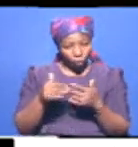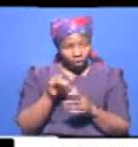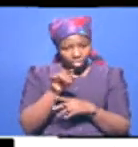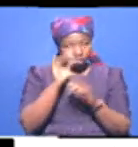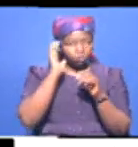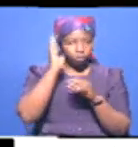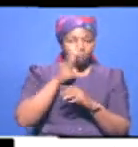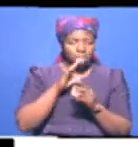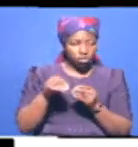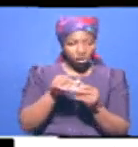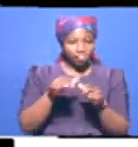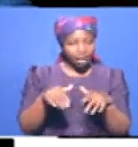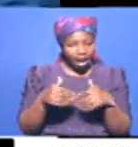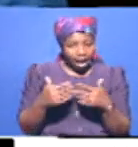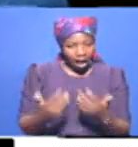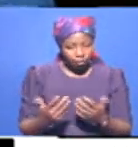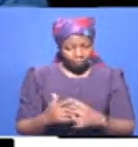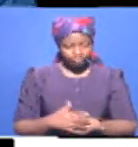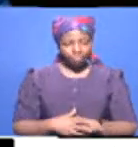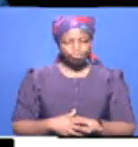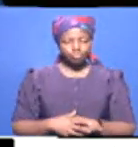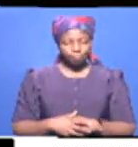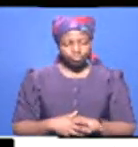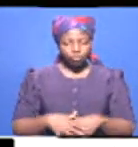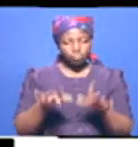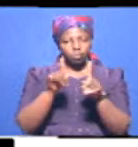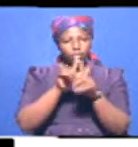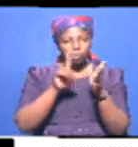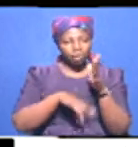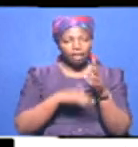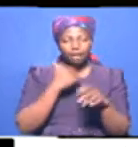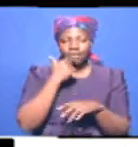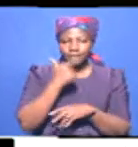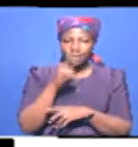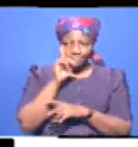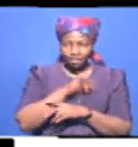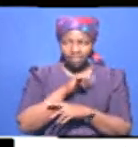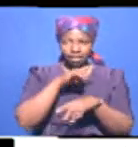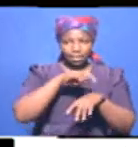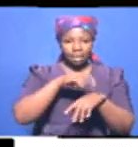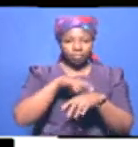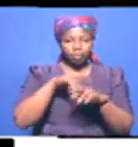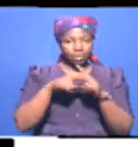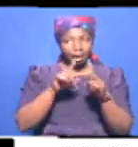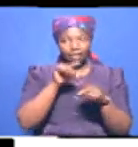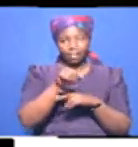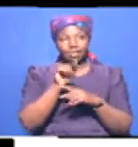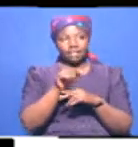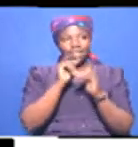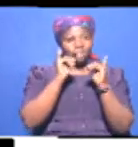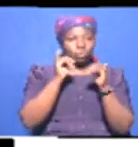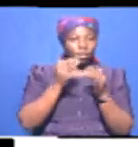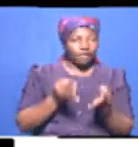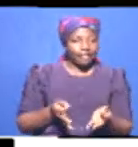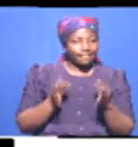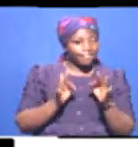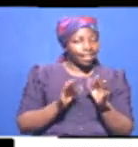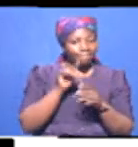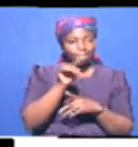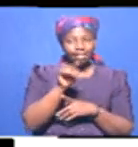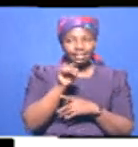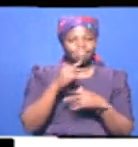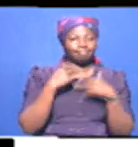again, just like I said in the beginning of this link, it is that officially this is a